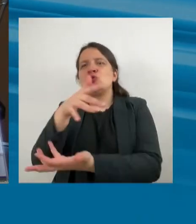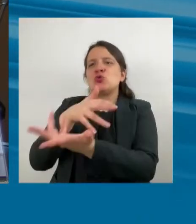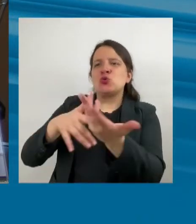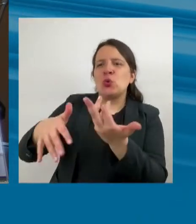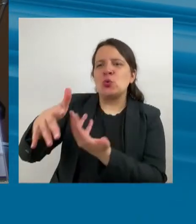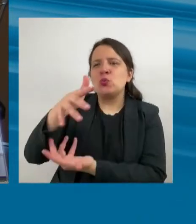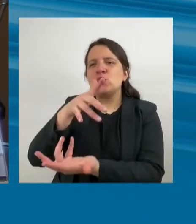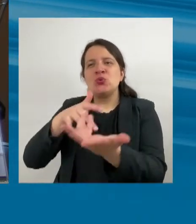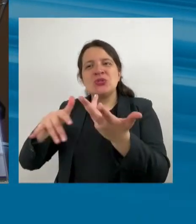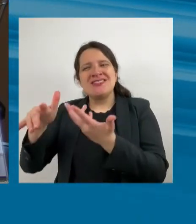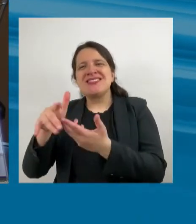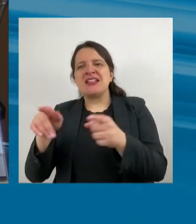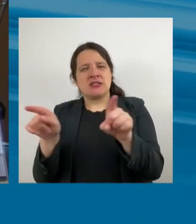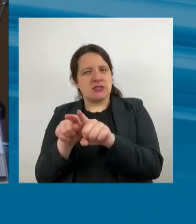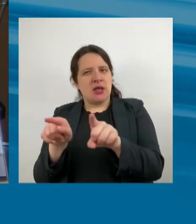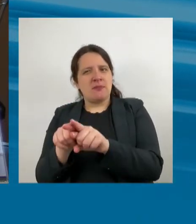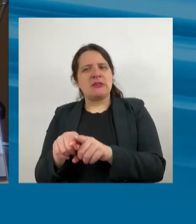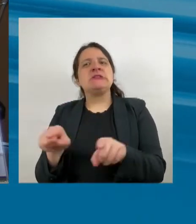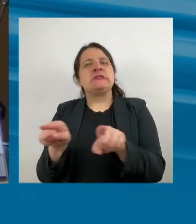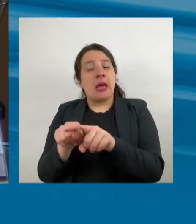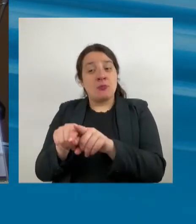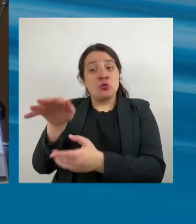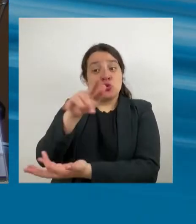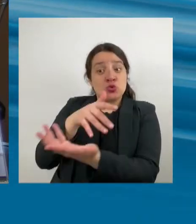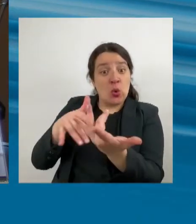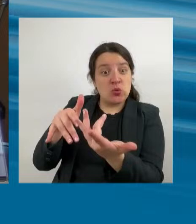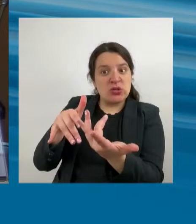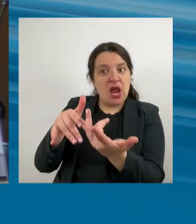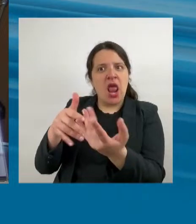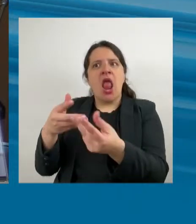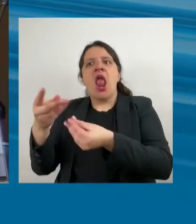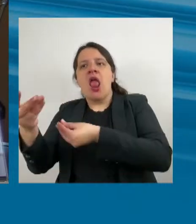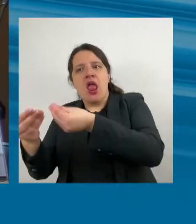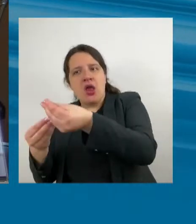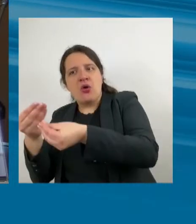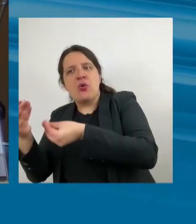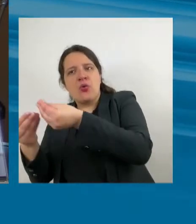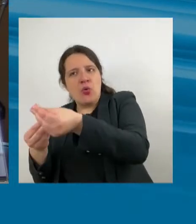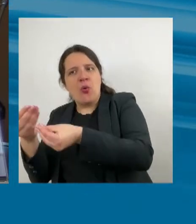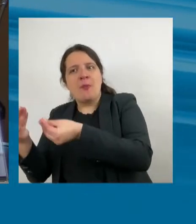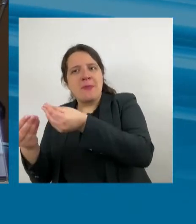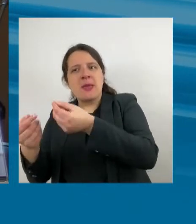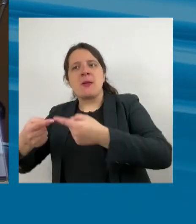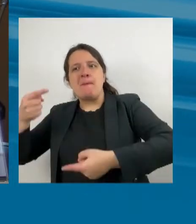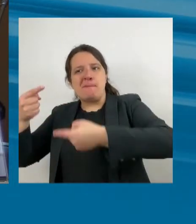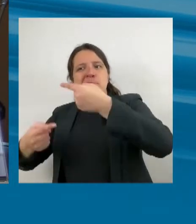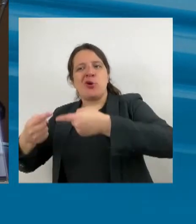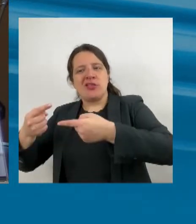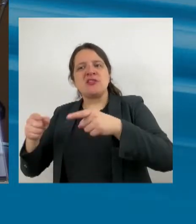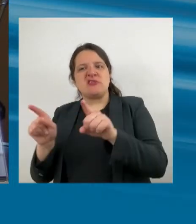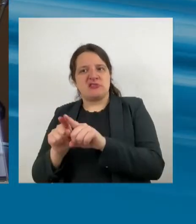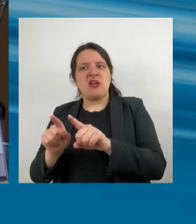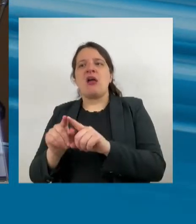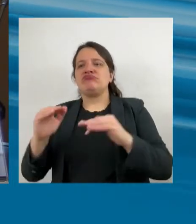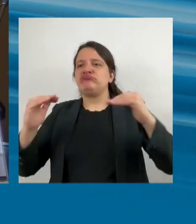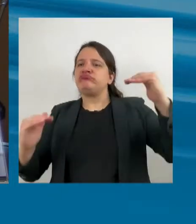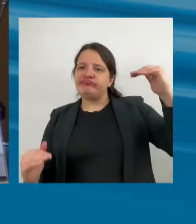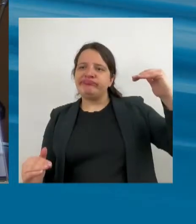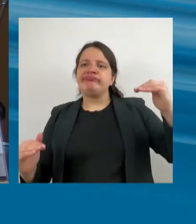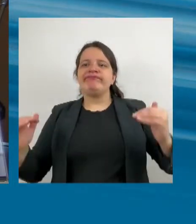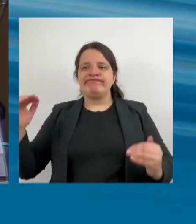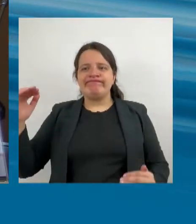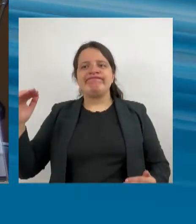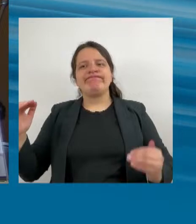as I think the last panelist touched upon. To make real progress, we must increase resource mobilization from